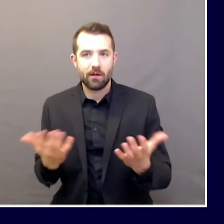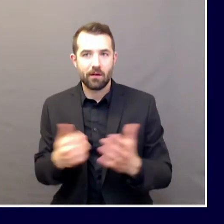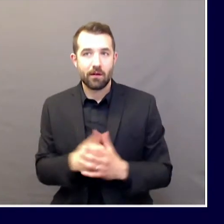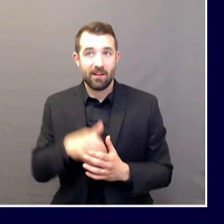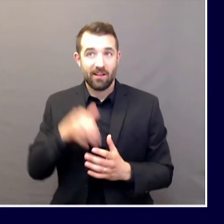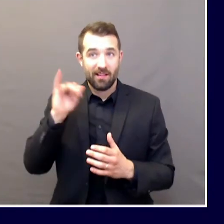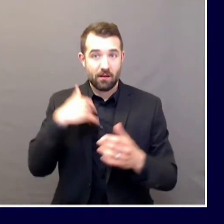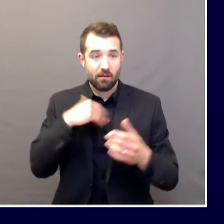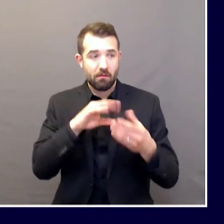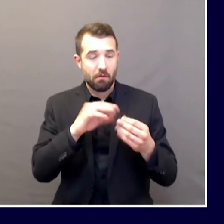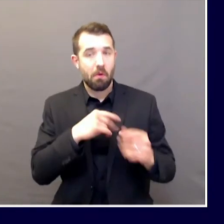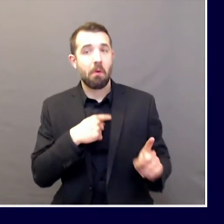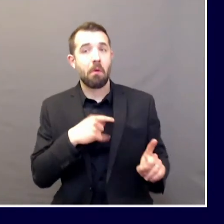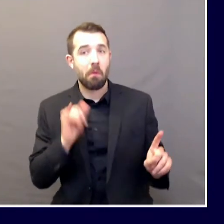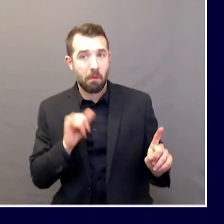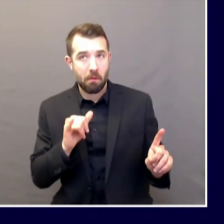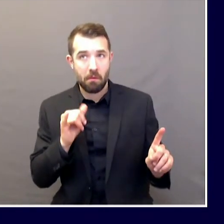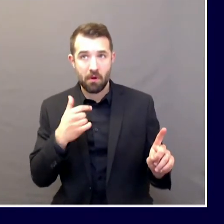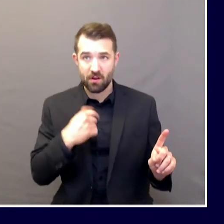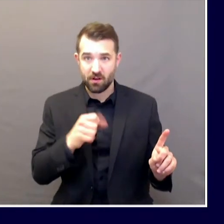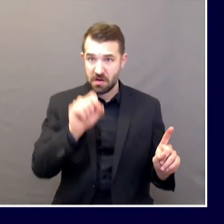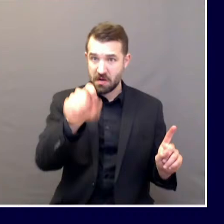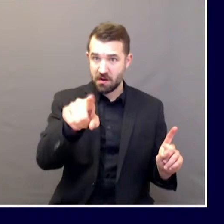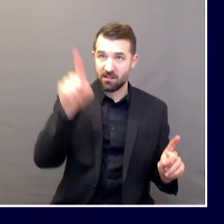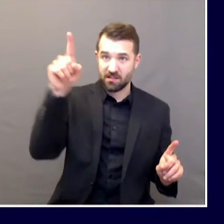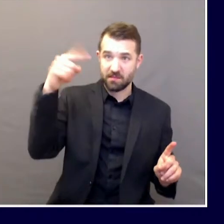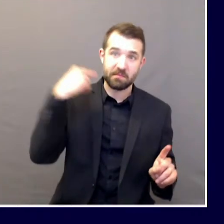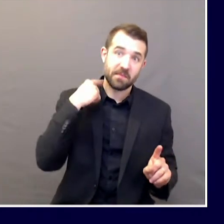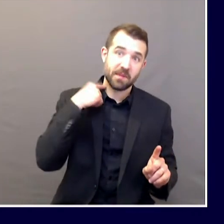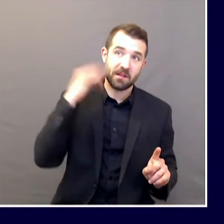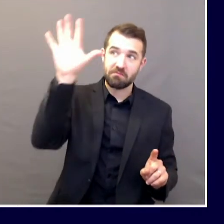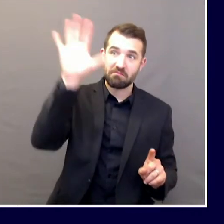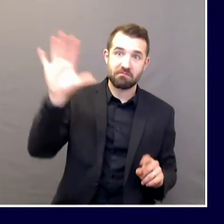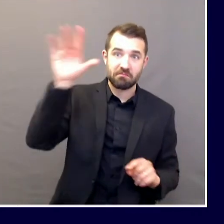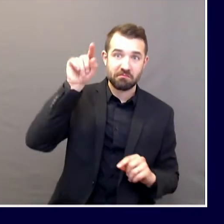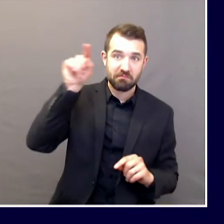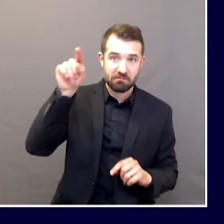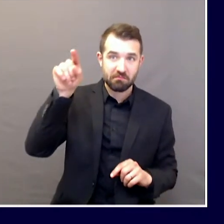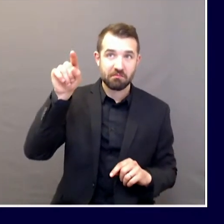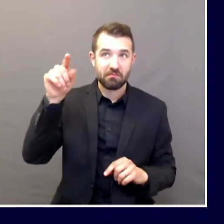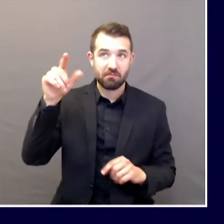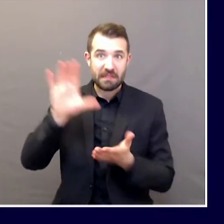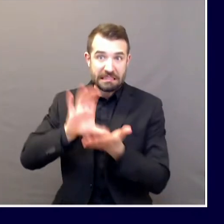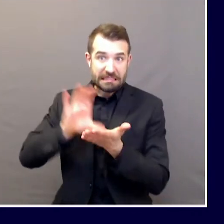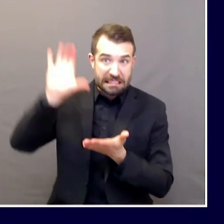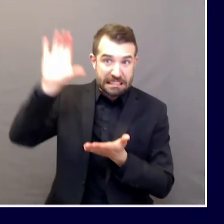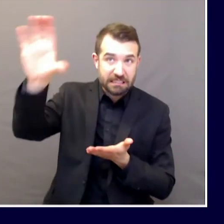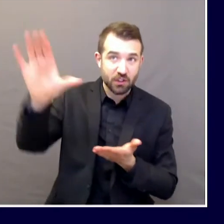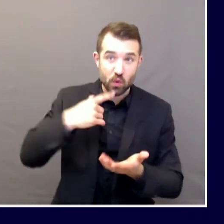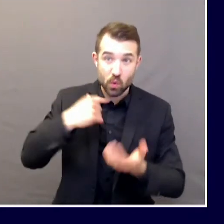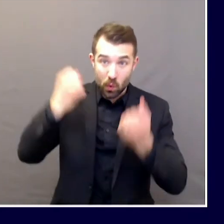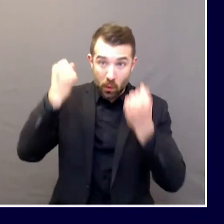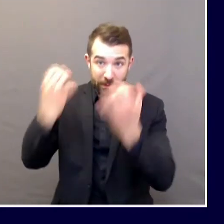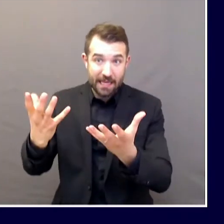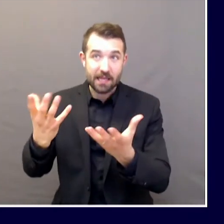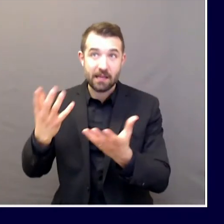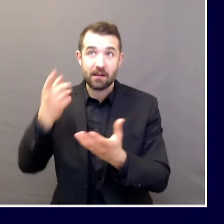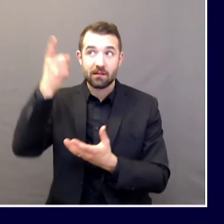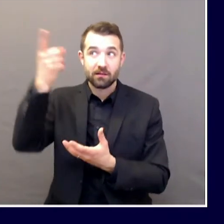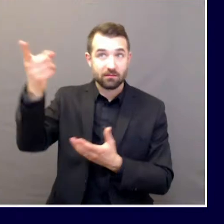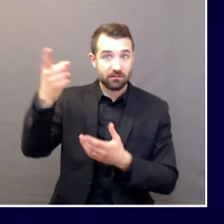does the Bangor site, the Cross Center, just happen to be having more of these kind of openings? And does that reflect any kind